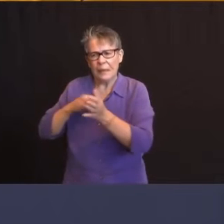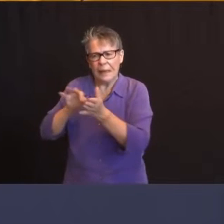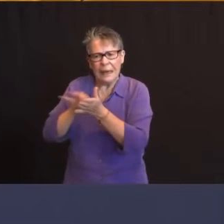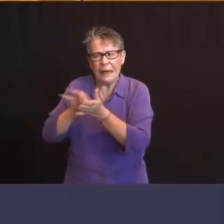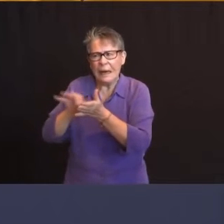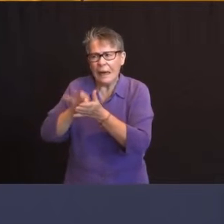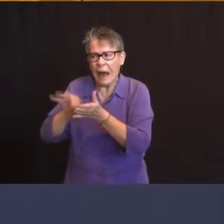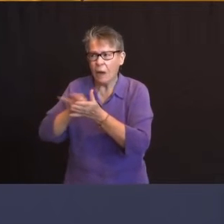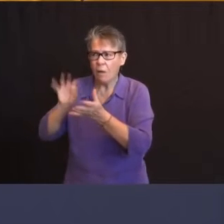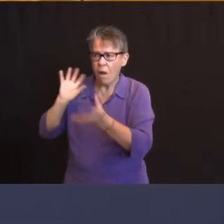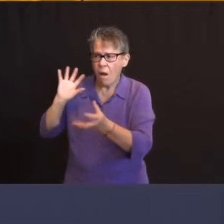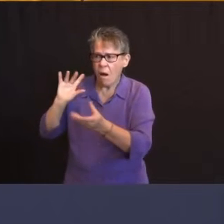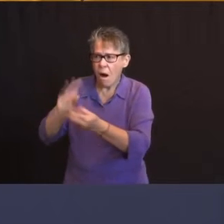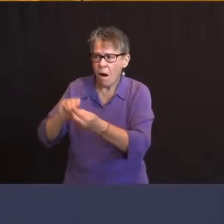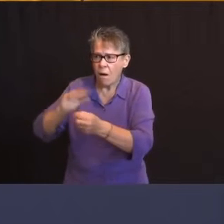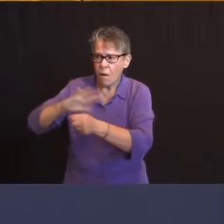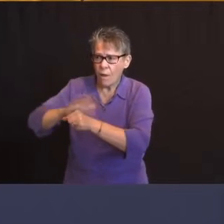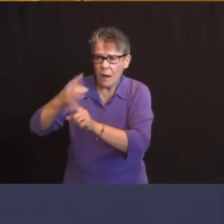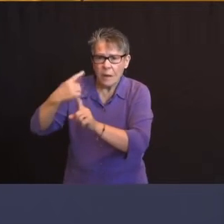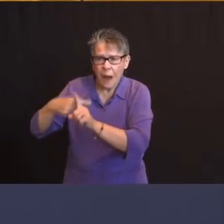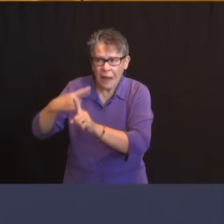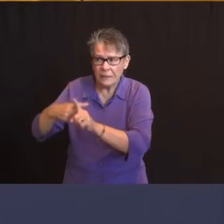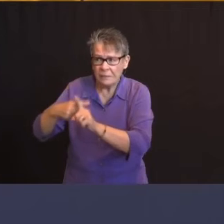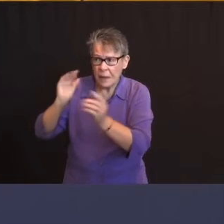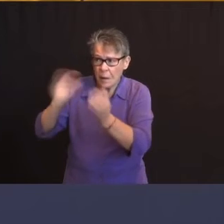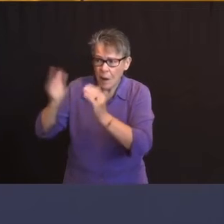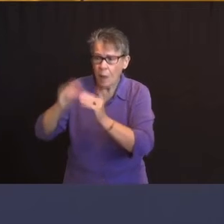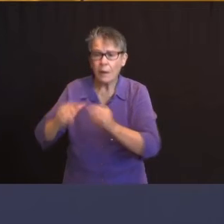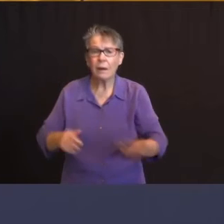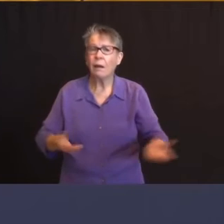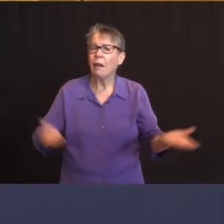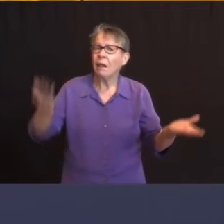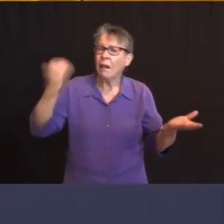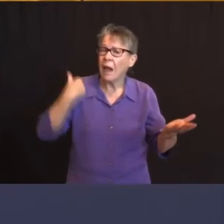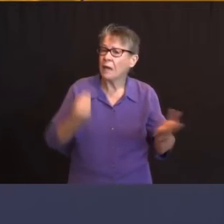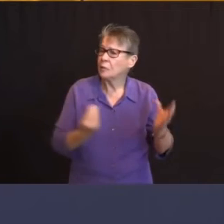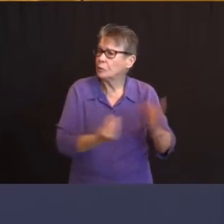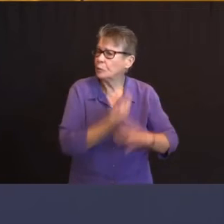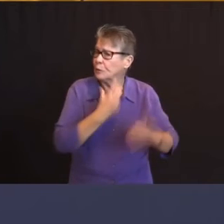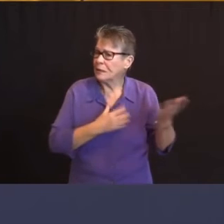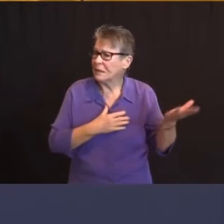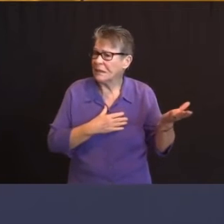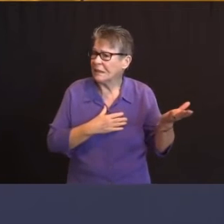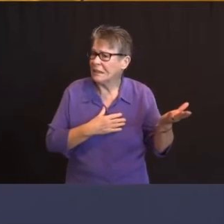had a fraction of the testing capacity then. Spot positivities were through the roof,